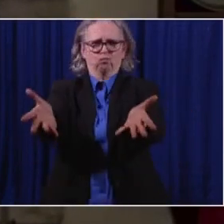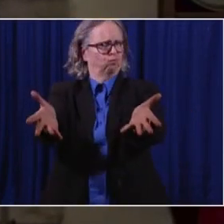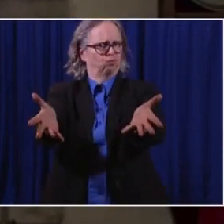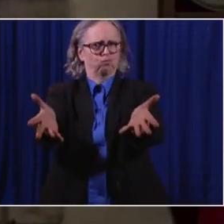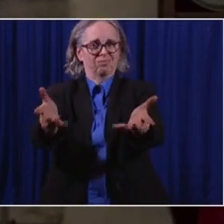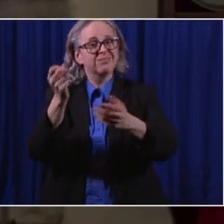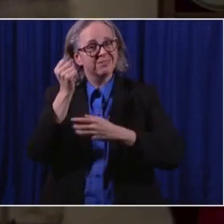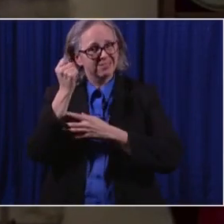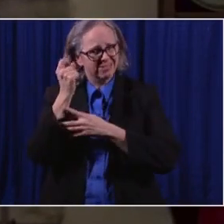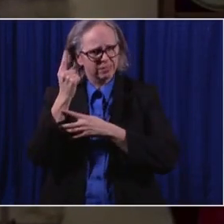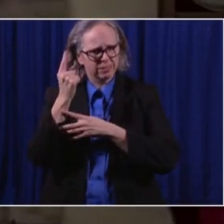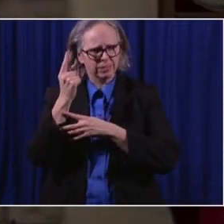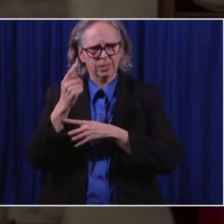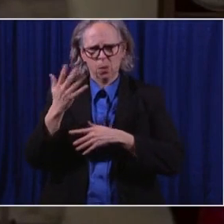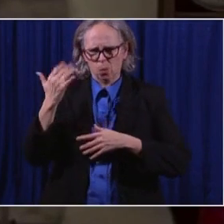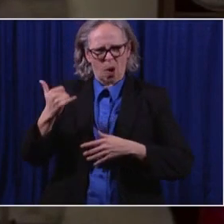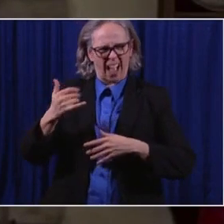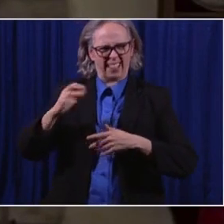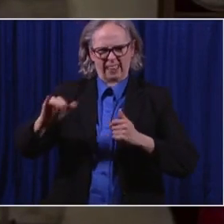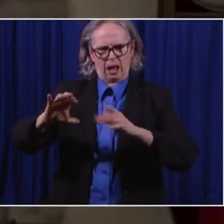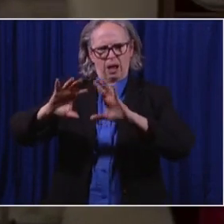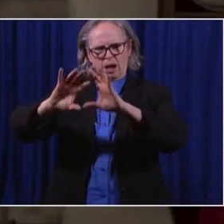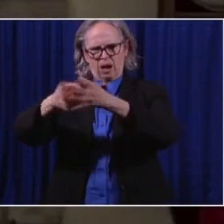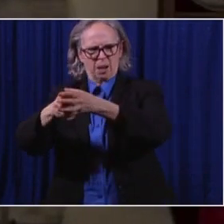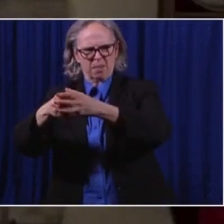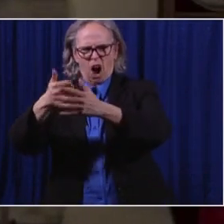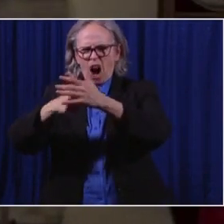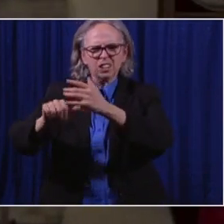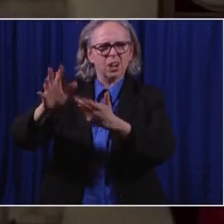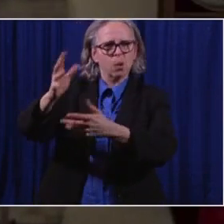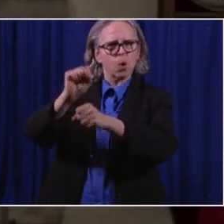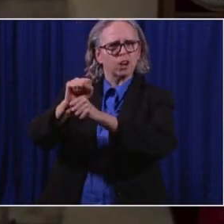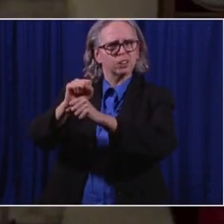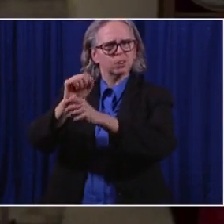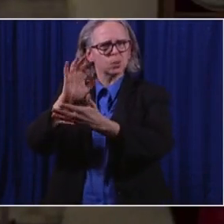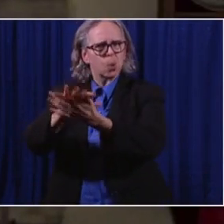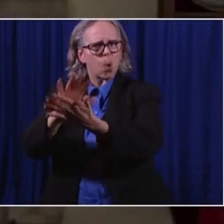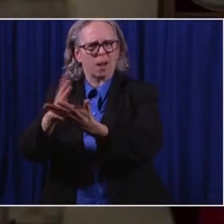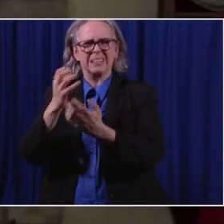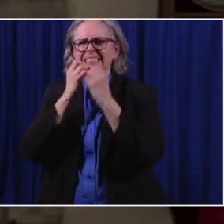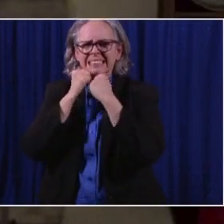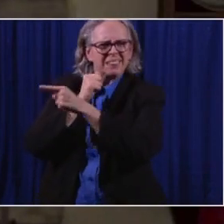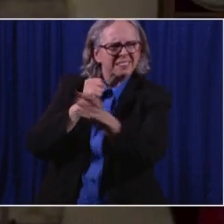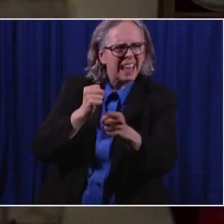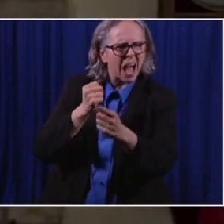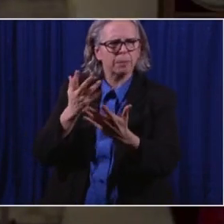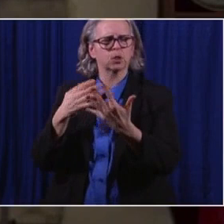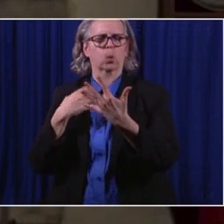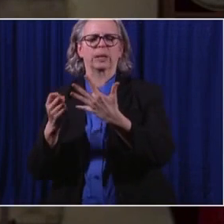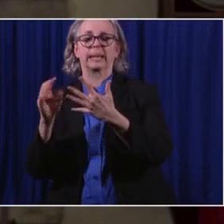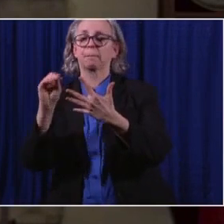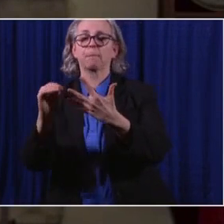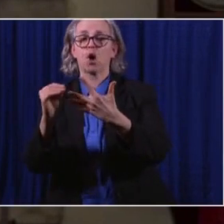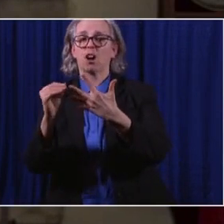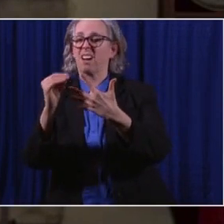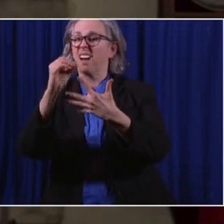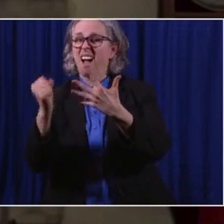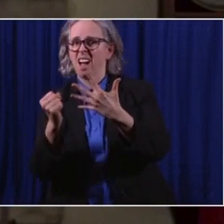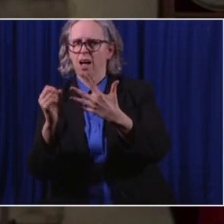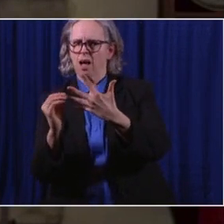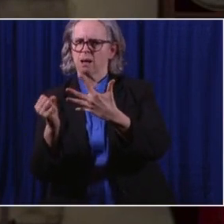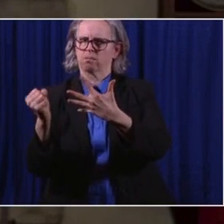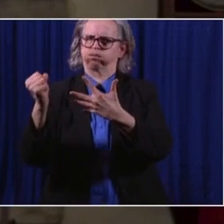extremely valuable and extremely important. They're being moved up because we want our kids in school. It's a policy decision.